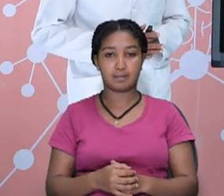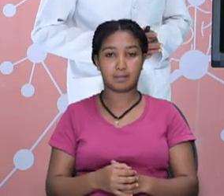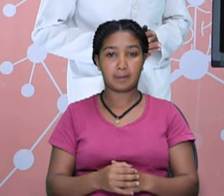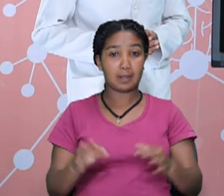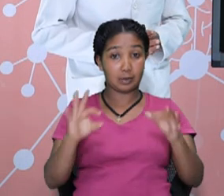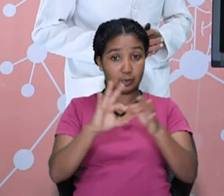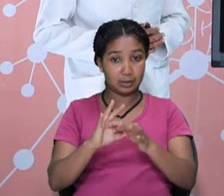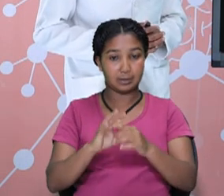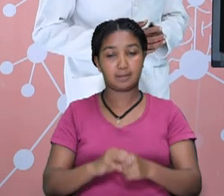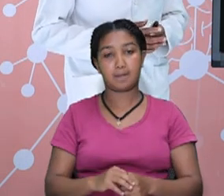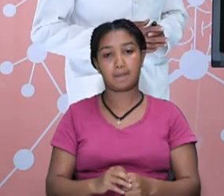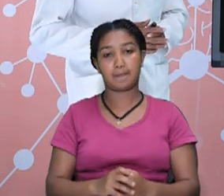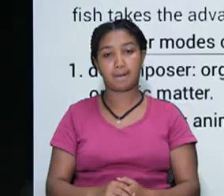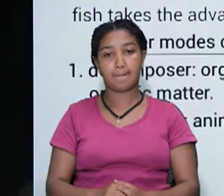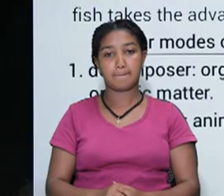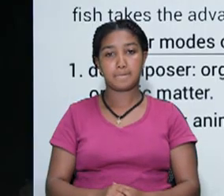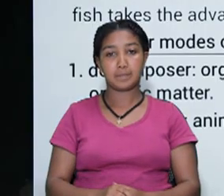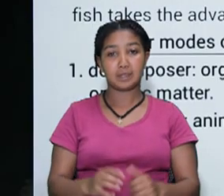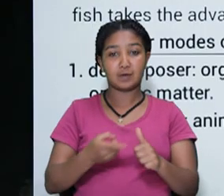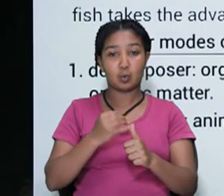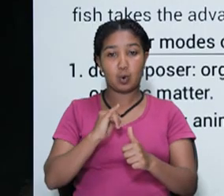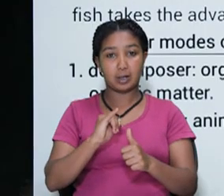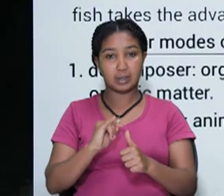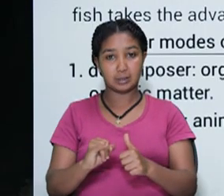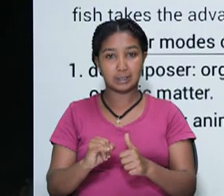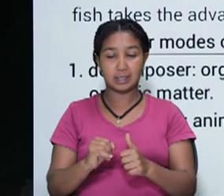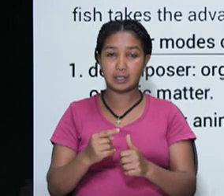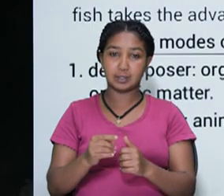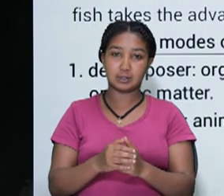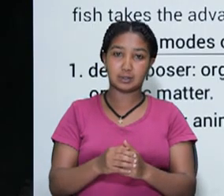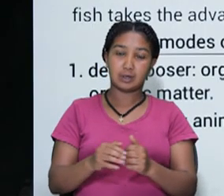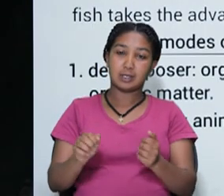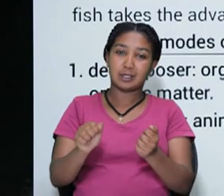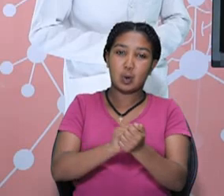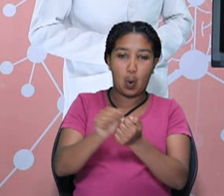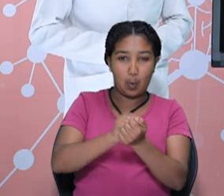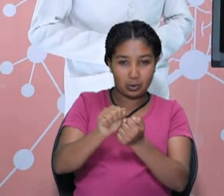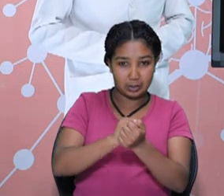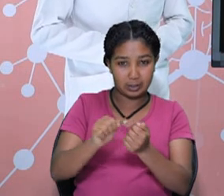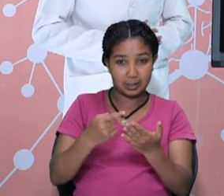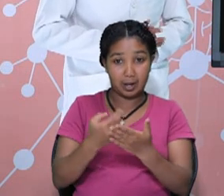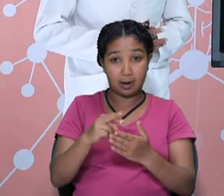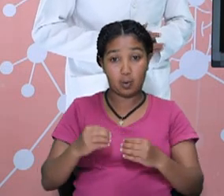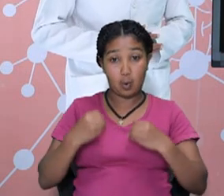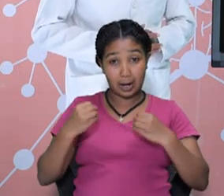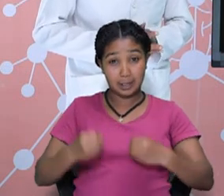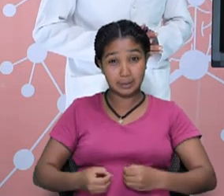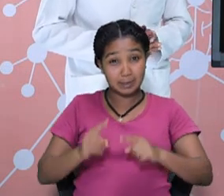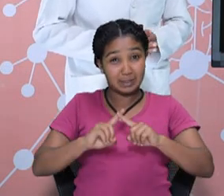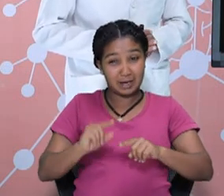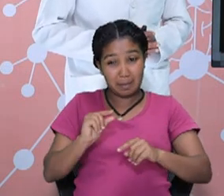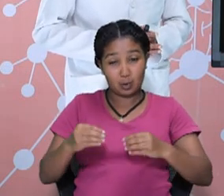the association. The first one is decomposer. Decomposer, they are organisms, or